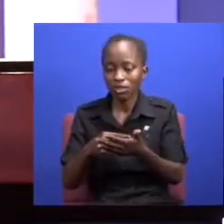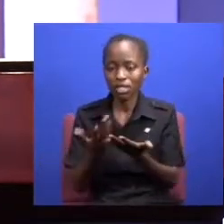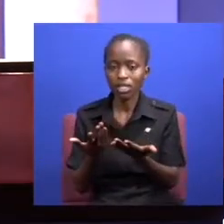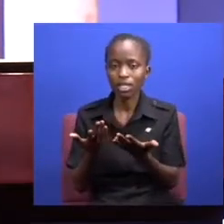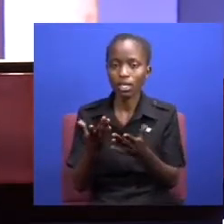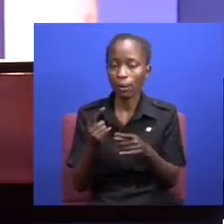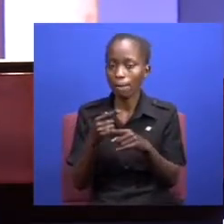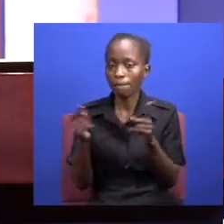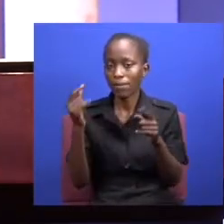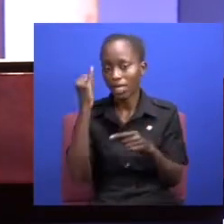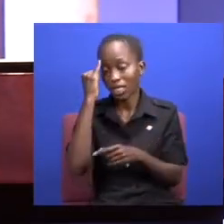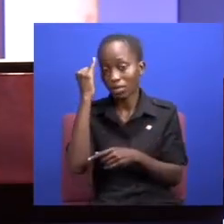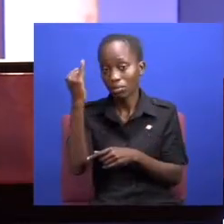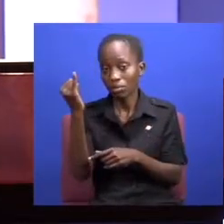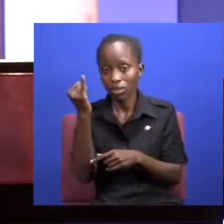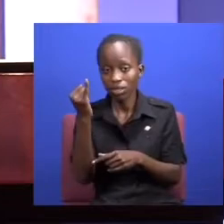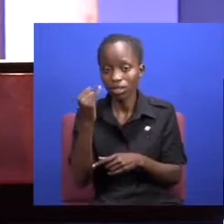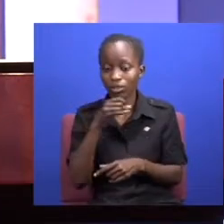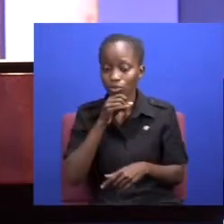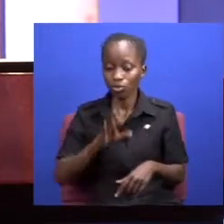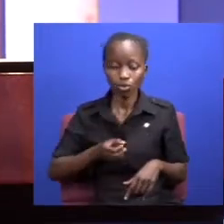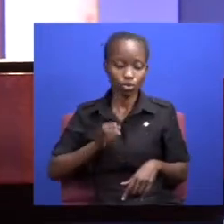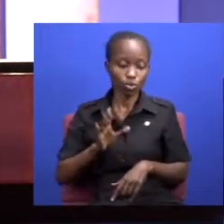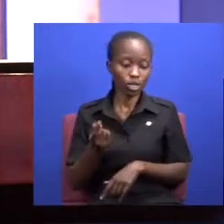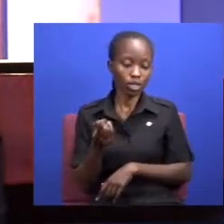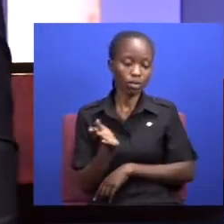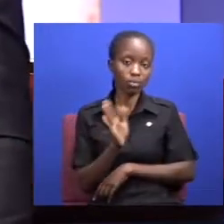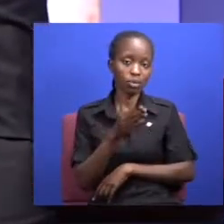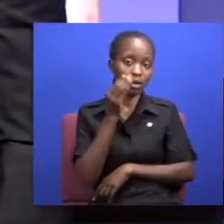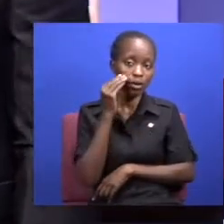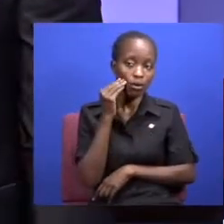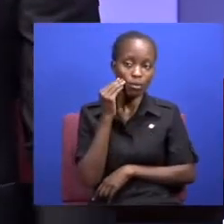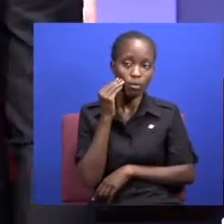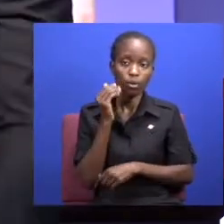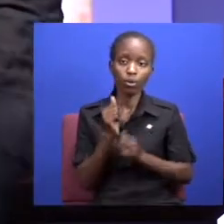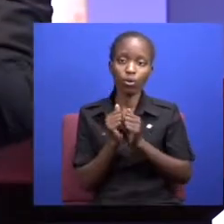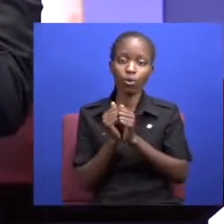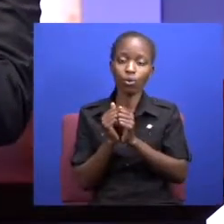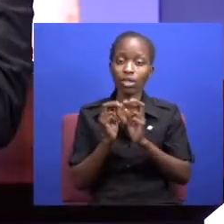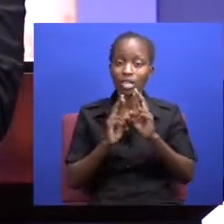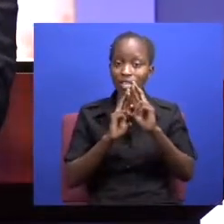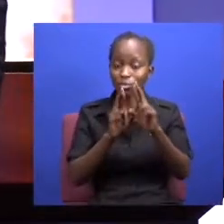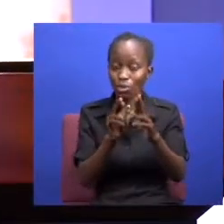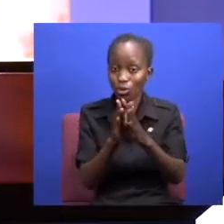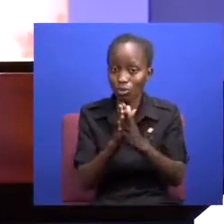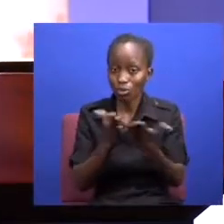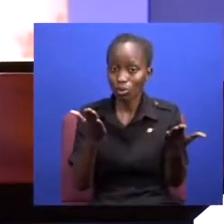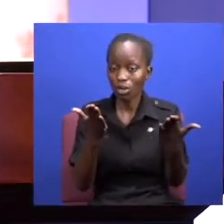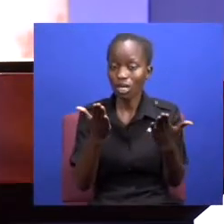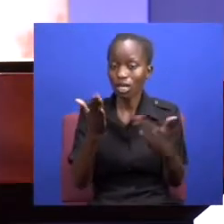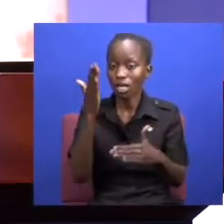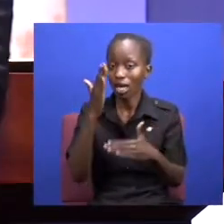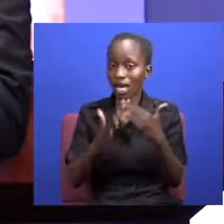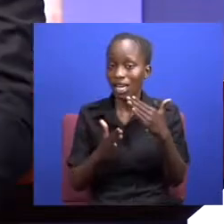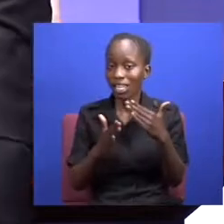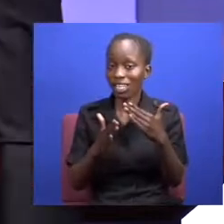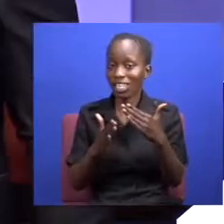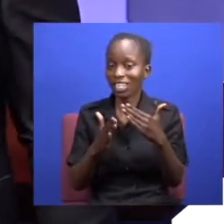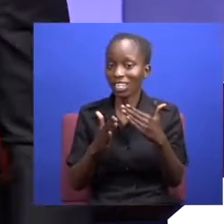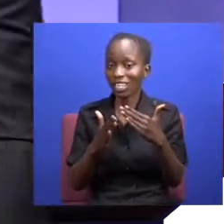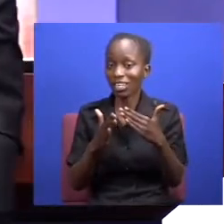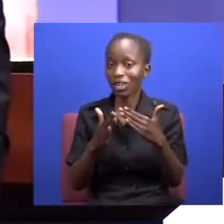allowance. But imagine your son or your daughter comes home with a report card at the end of the semester or the end of the